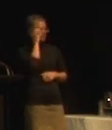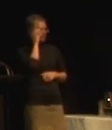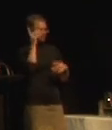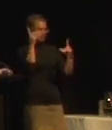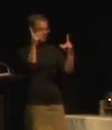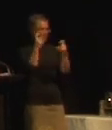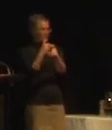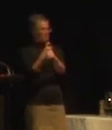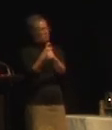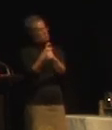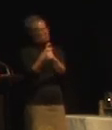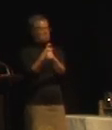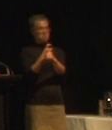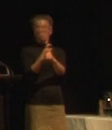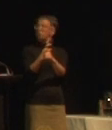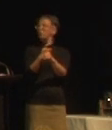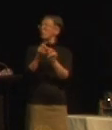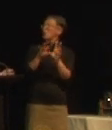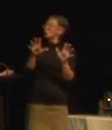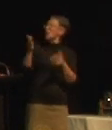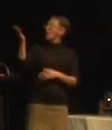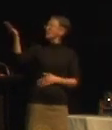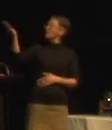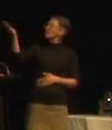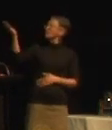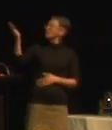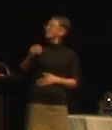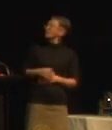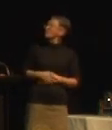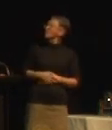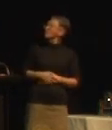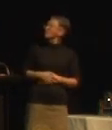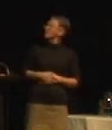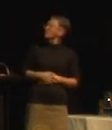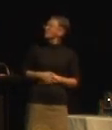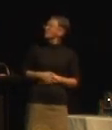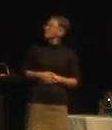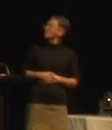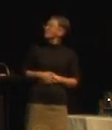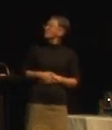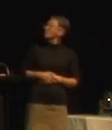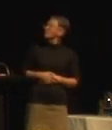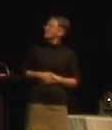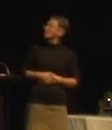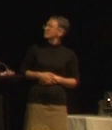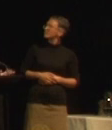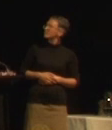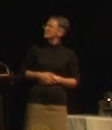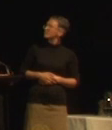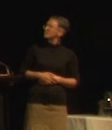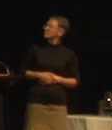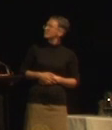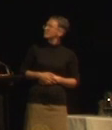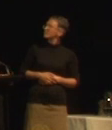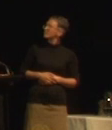that complicated. This is what it looks like on Wikidata. The Earth is an instance of a terrestrial planet, as distinct from, you